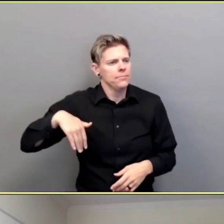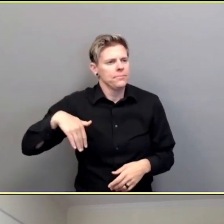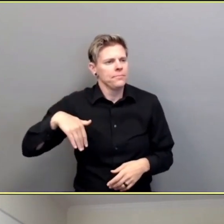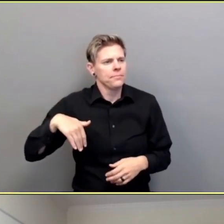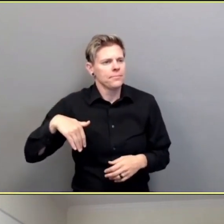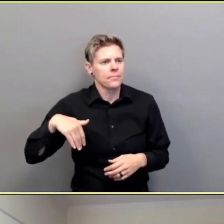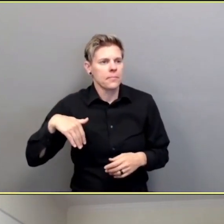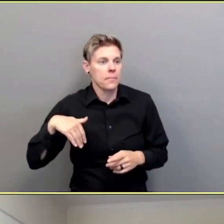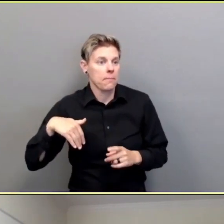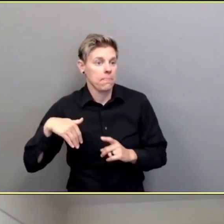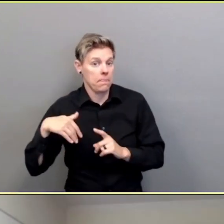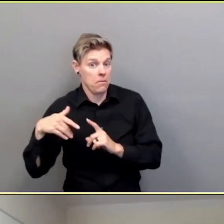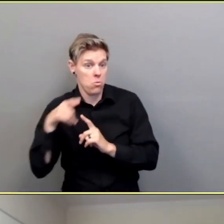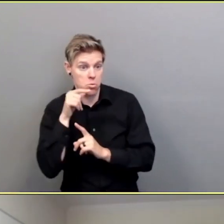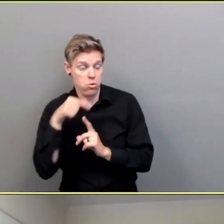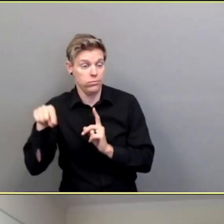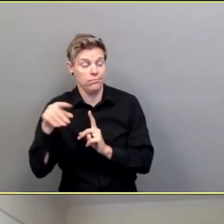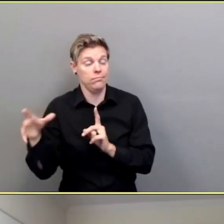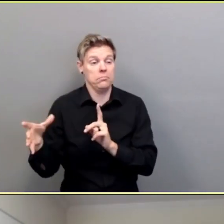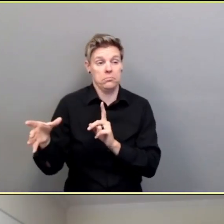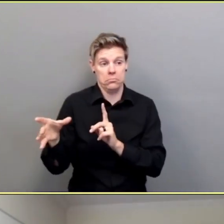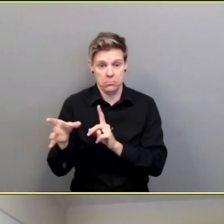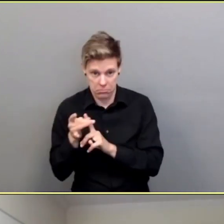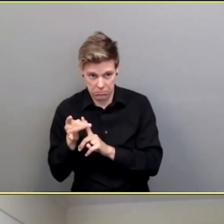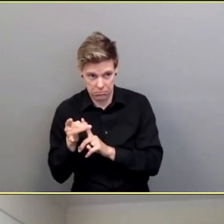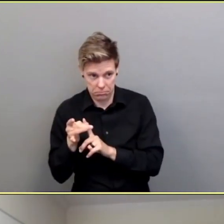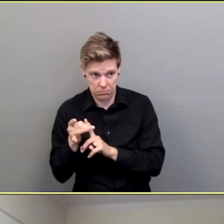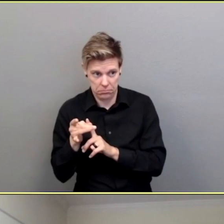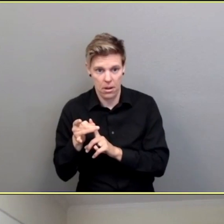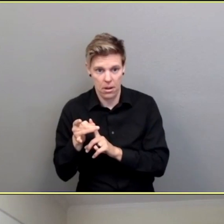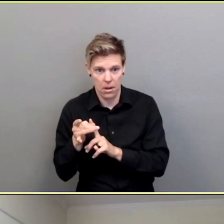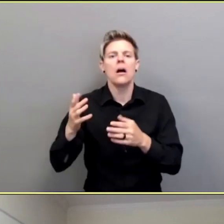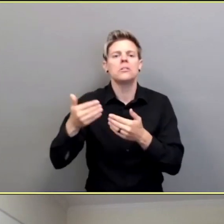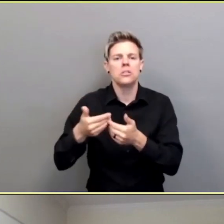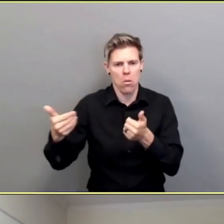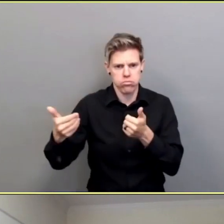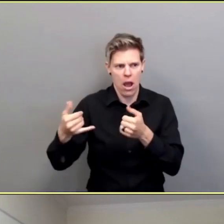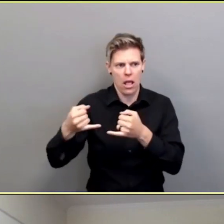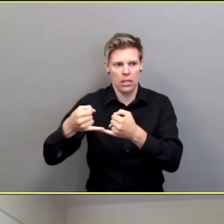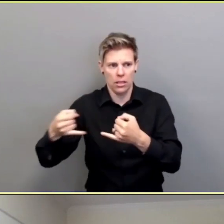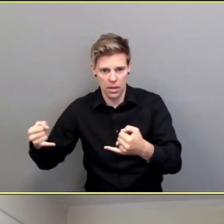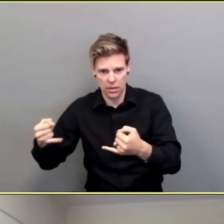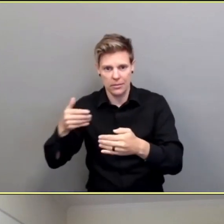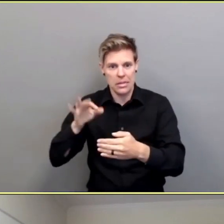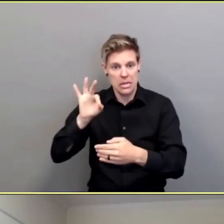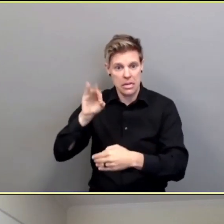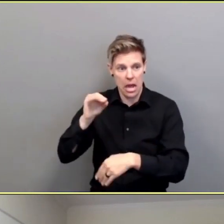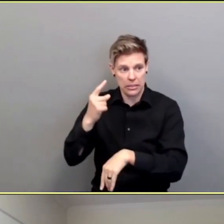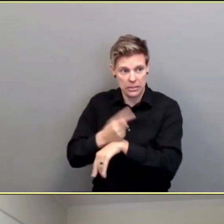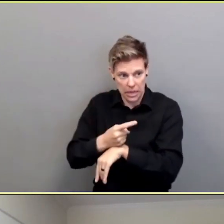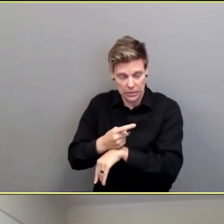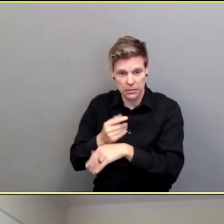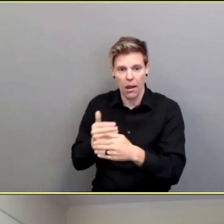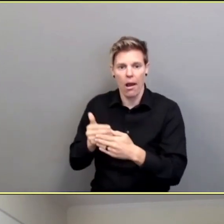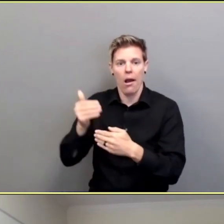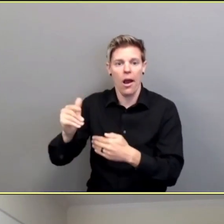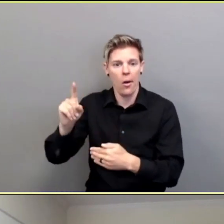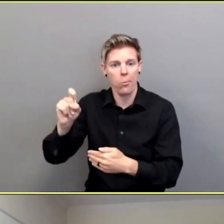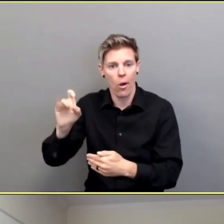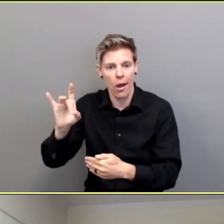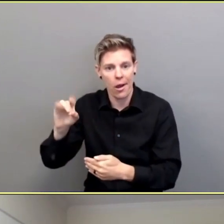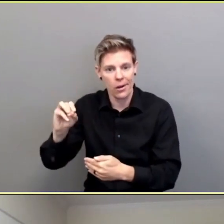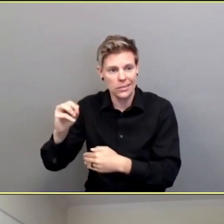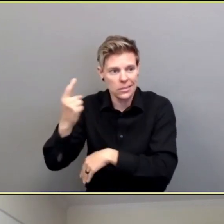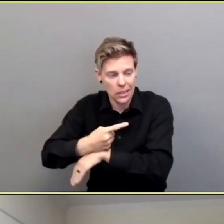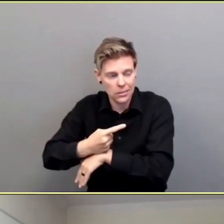infection to the second, and it was 90 or was it 180? And I think they were kind of at the time leaving it up to states